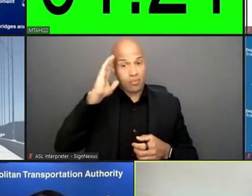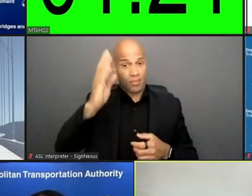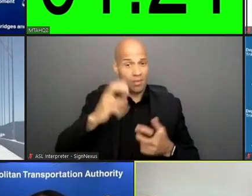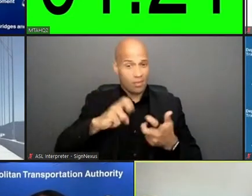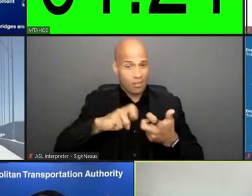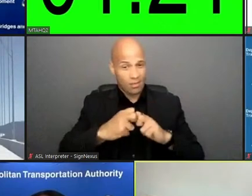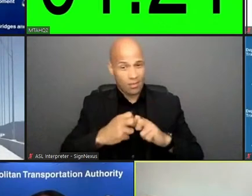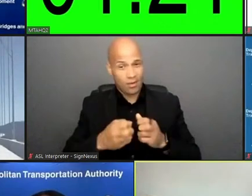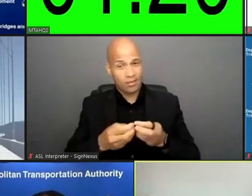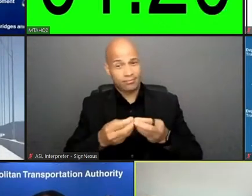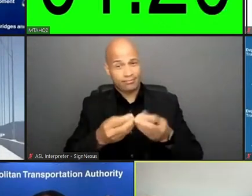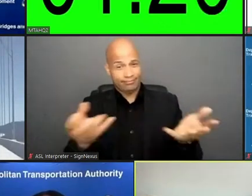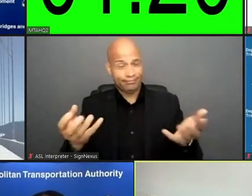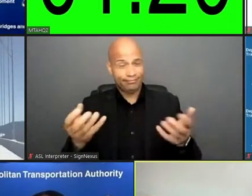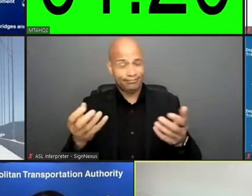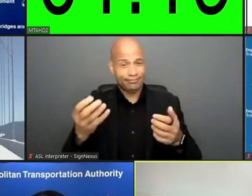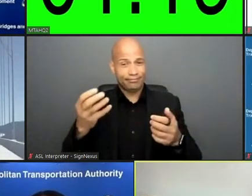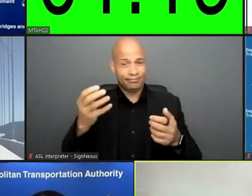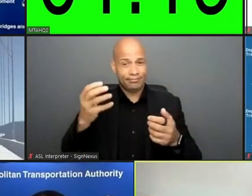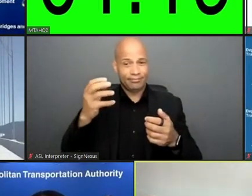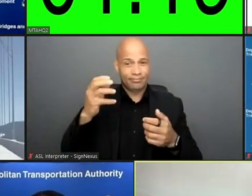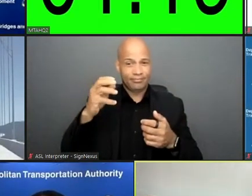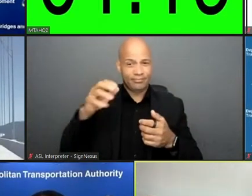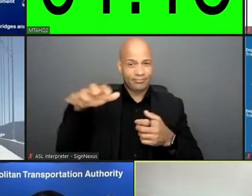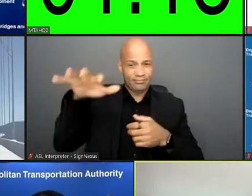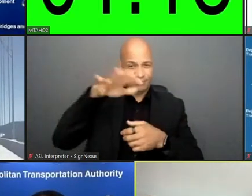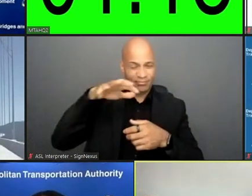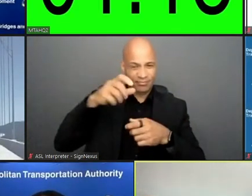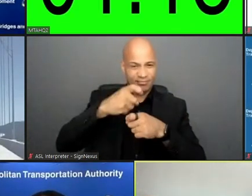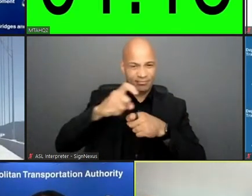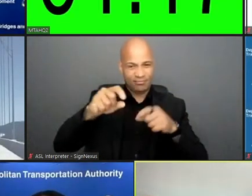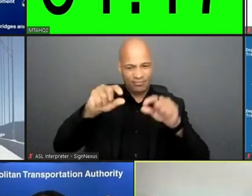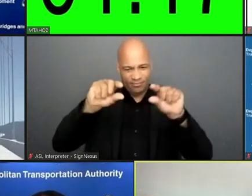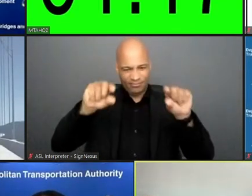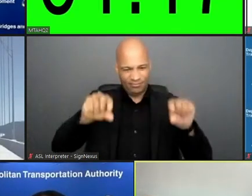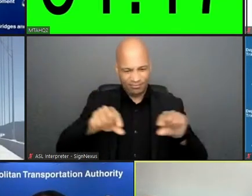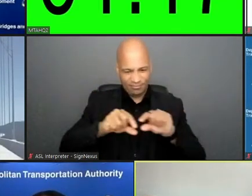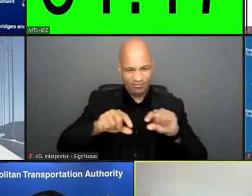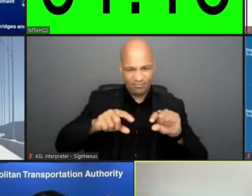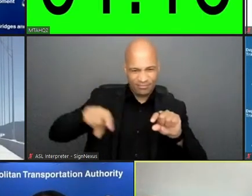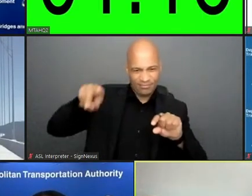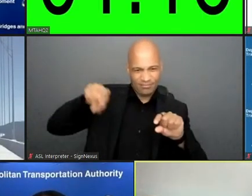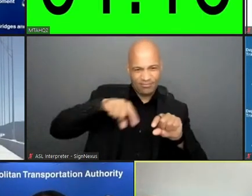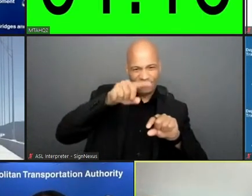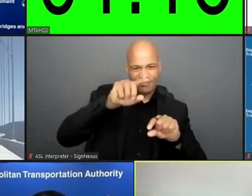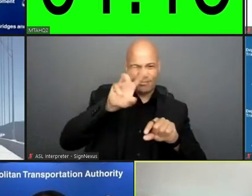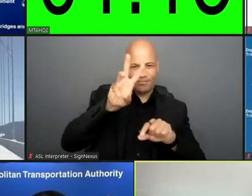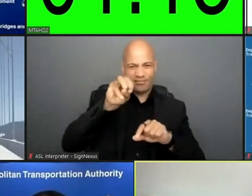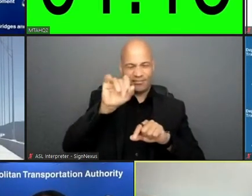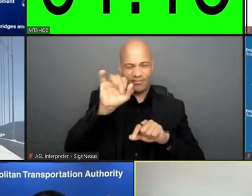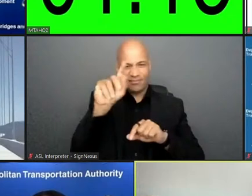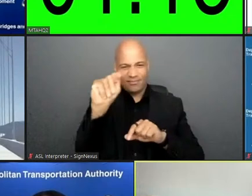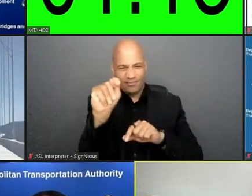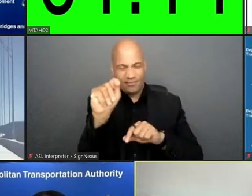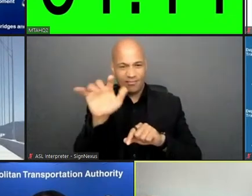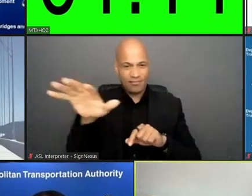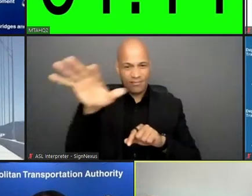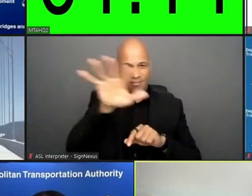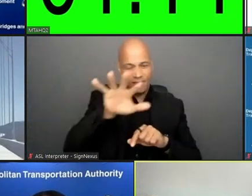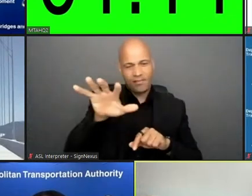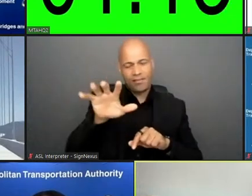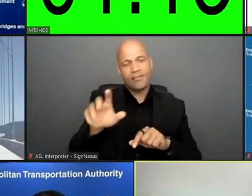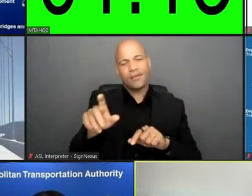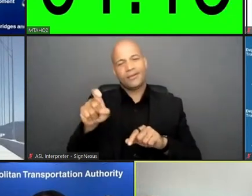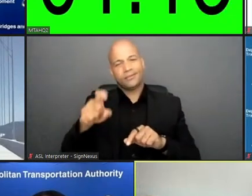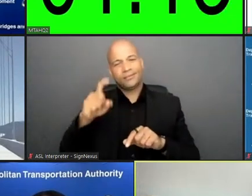of pollution and congestion in The Fringe area surrounding the 60th Street Zone in the north I believe that a more Equitable and